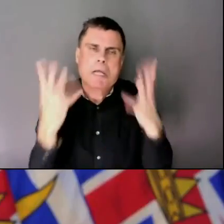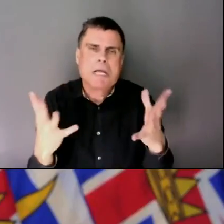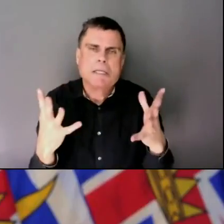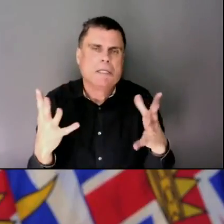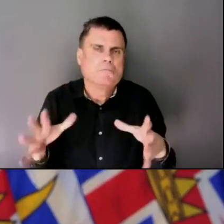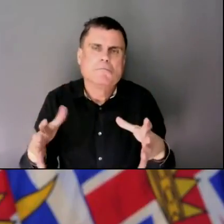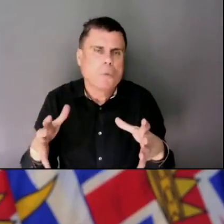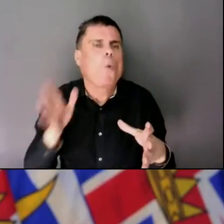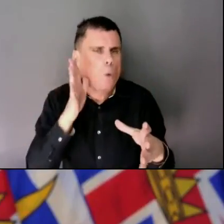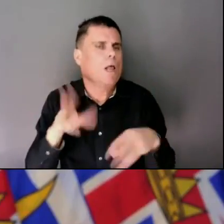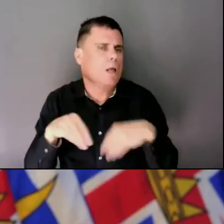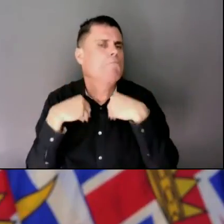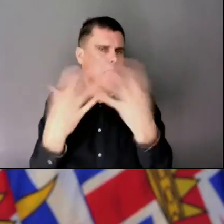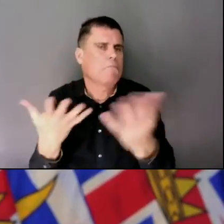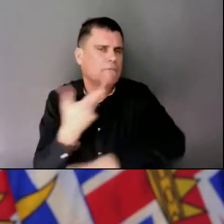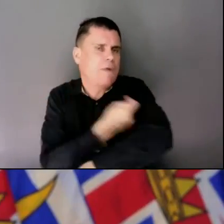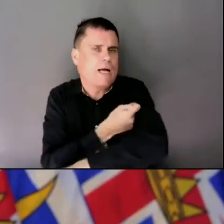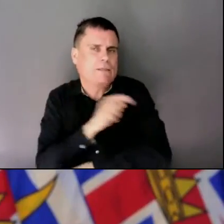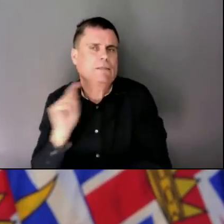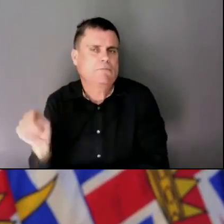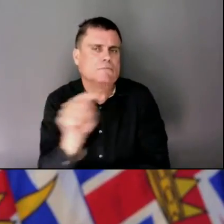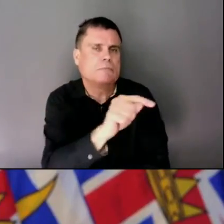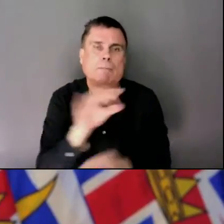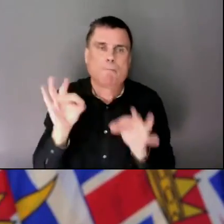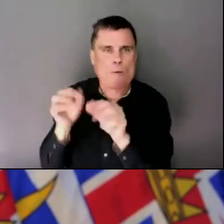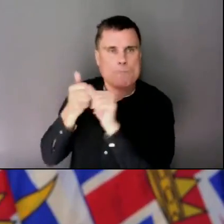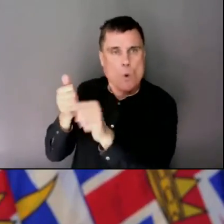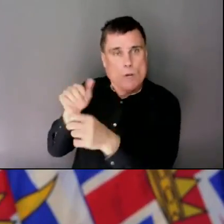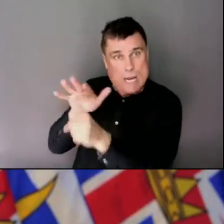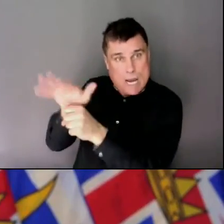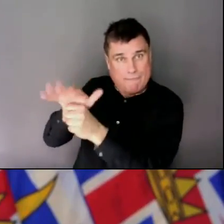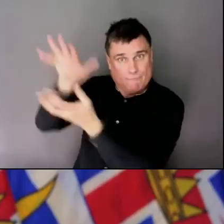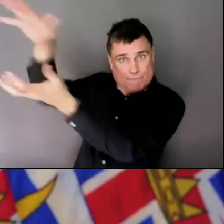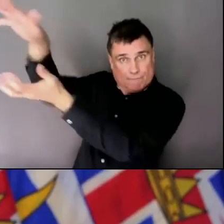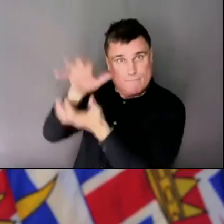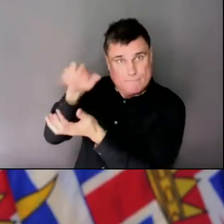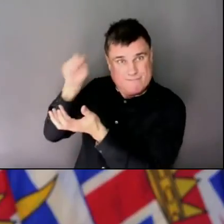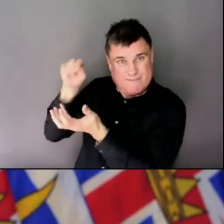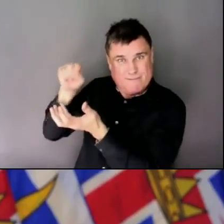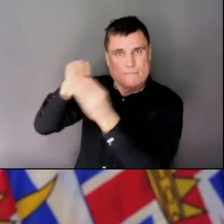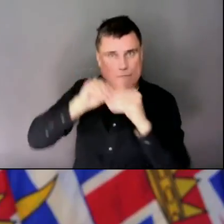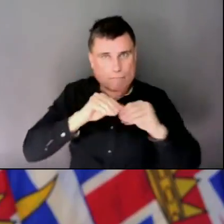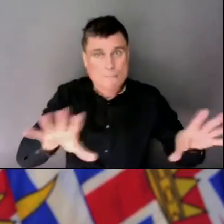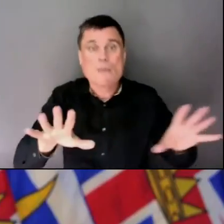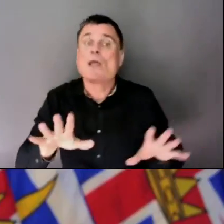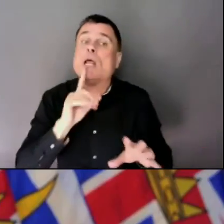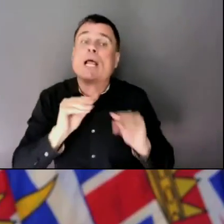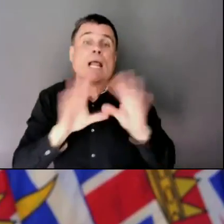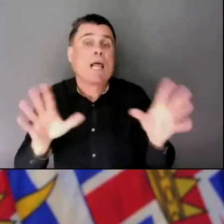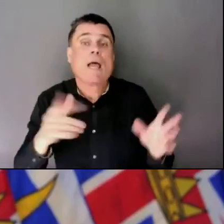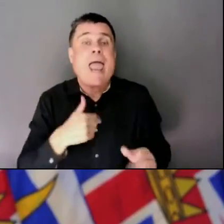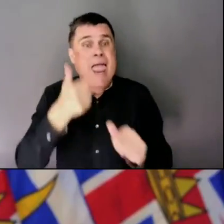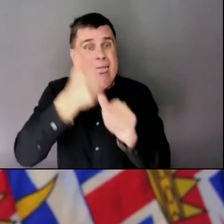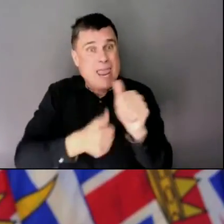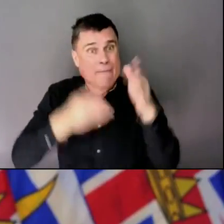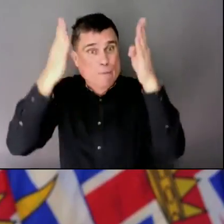though, it is not everybody with asthma. It's not everybody with heart disease or